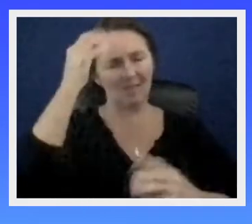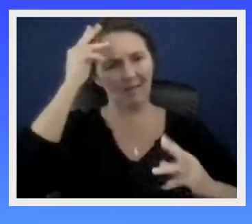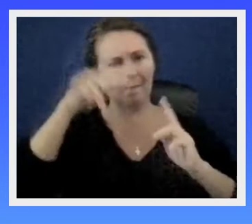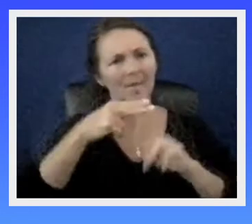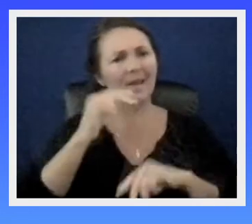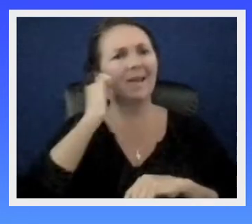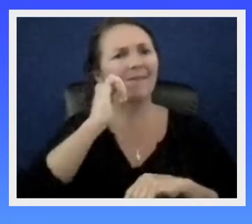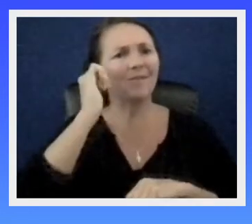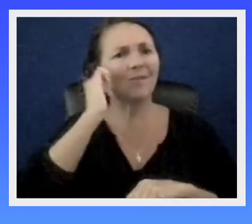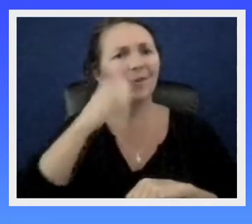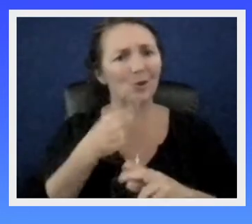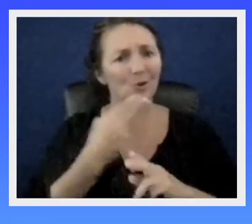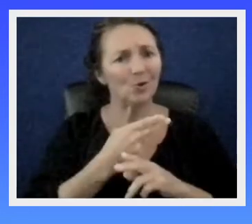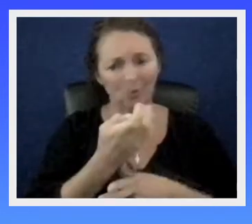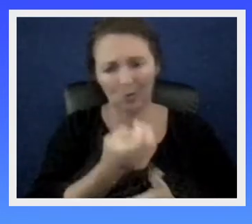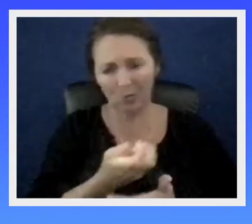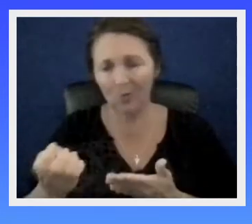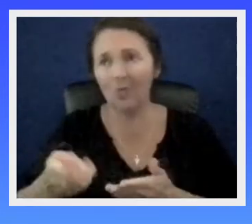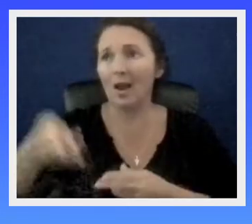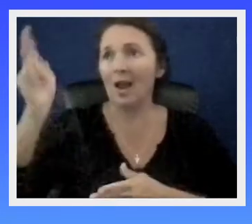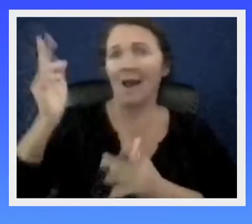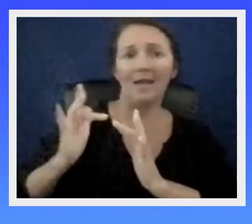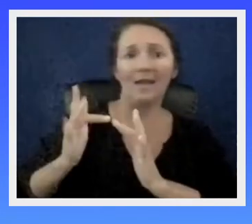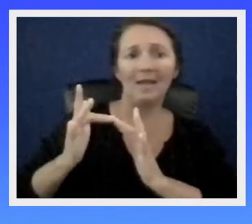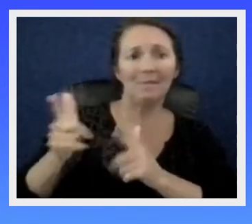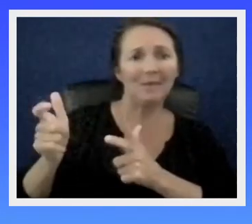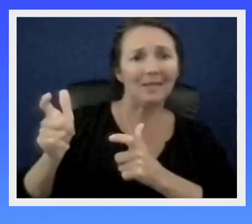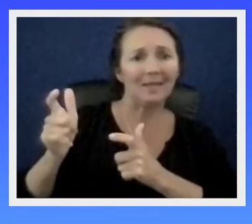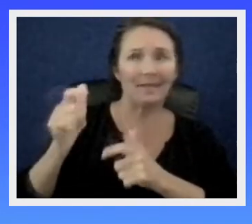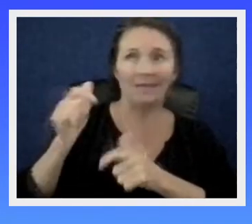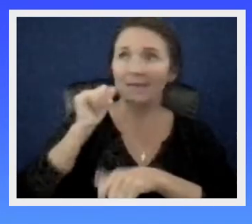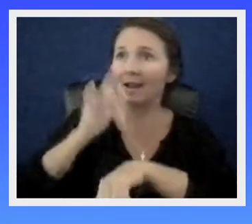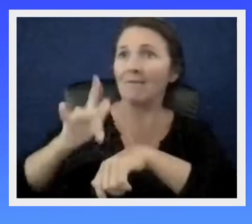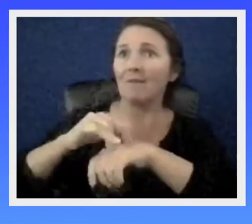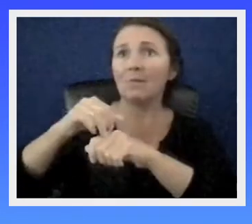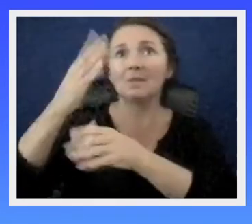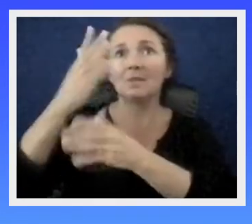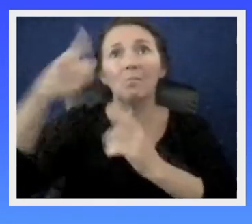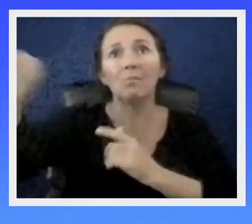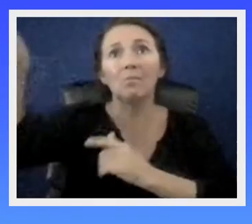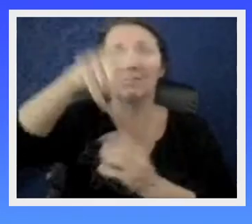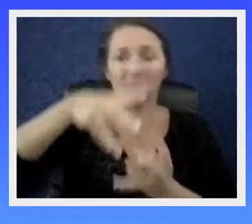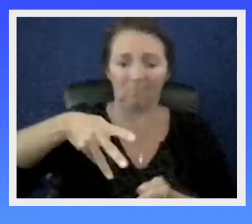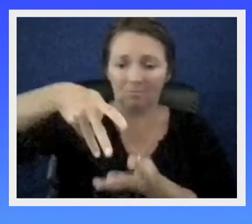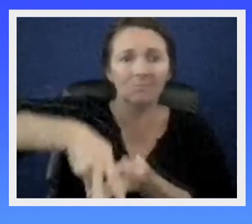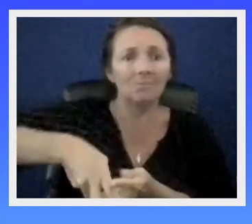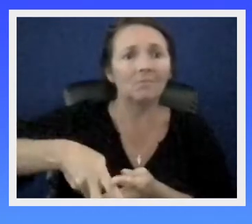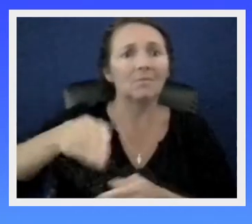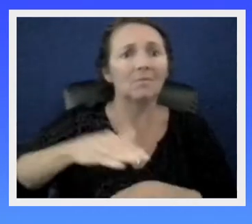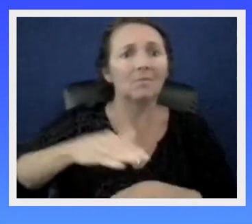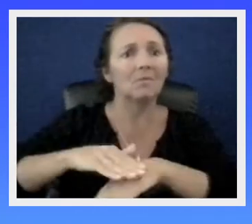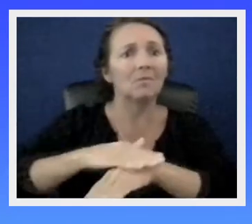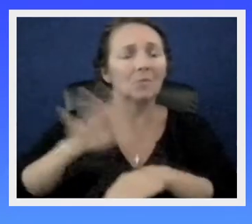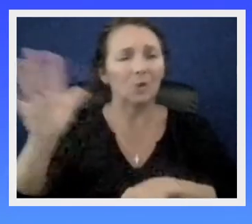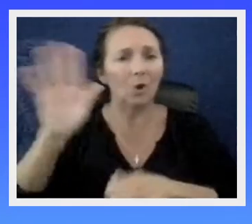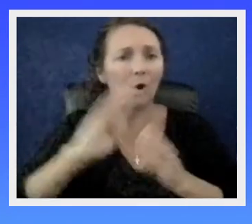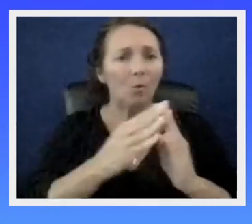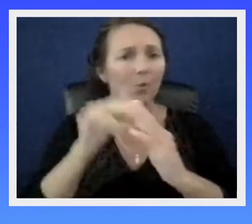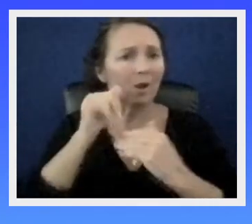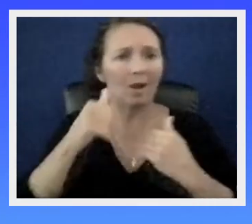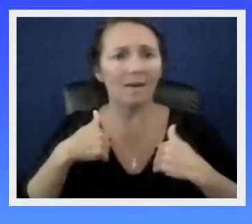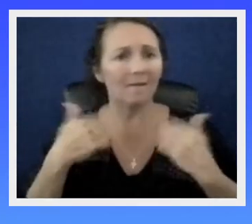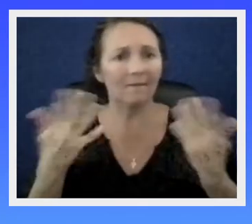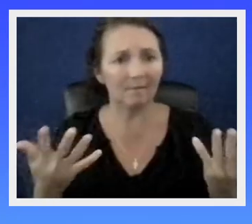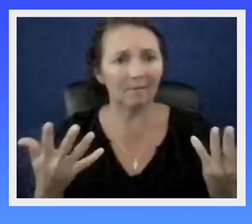equipment and high-speed internet not available in many Indigenous communities. Even the technologies that are central to much of the art we make